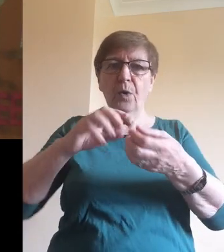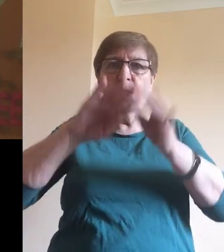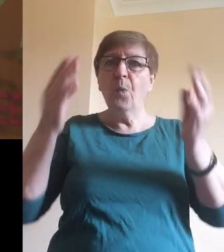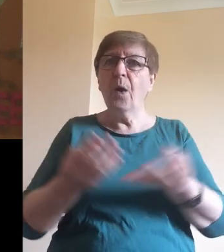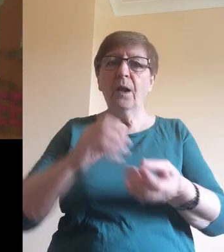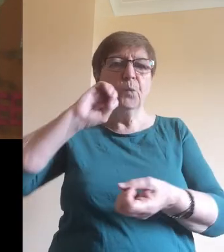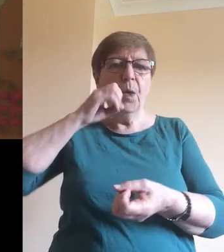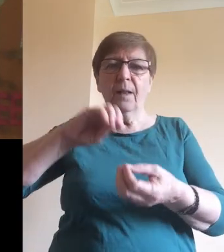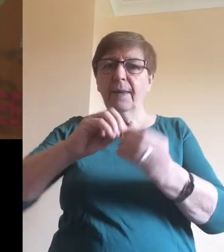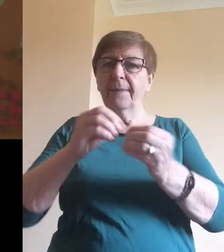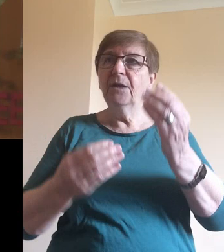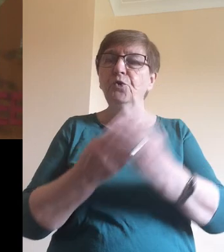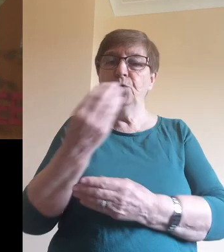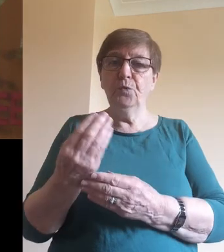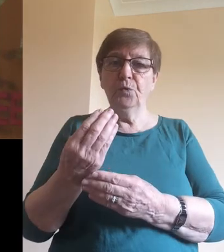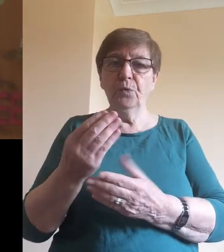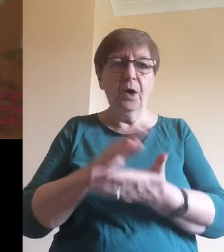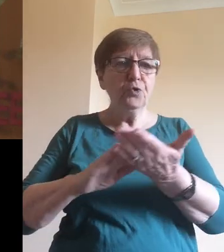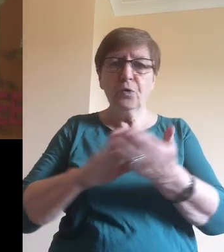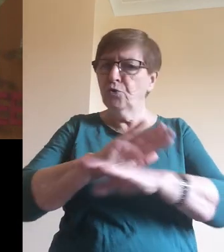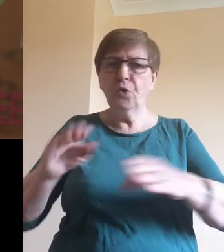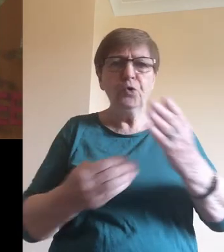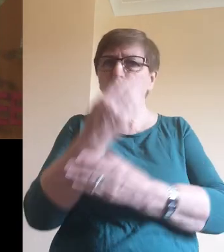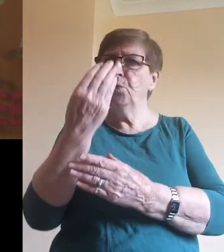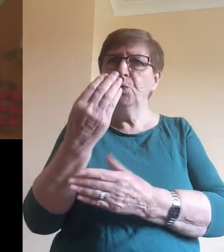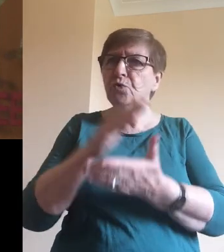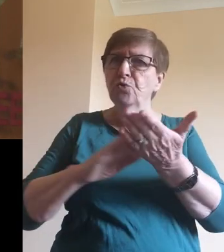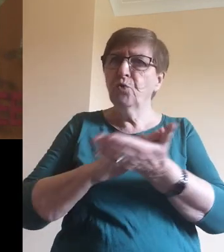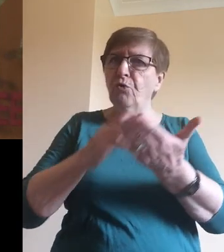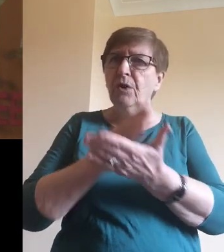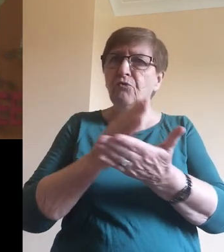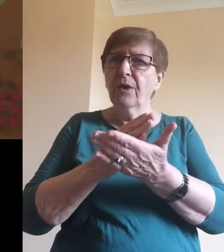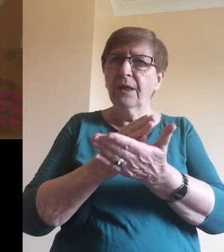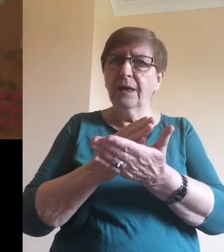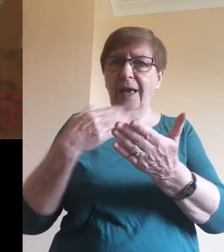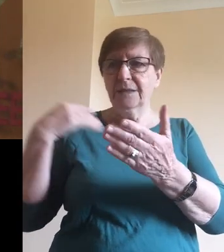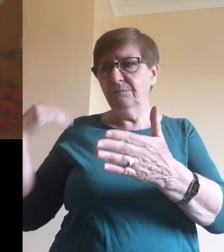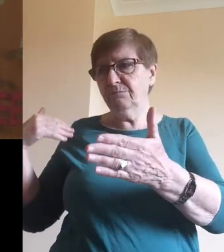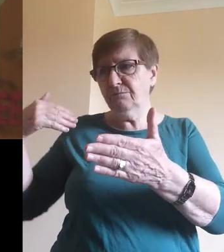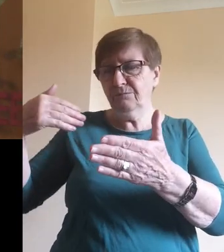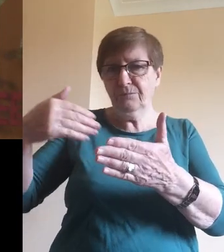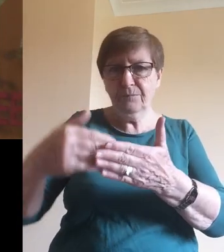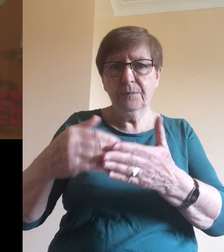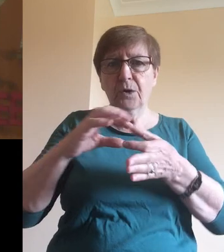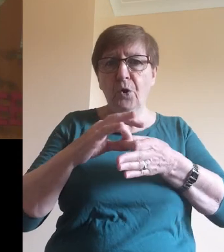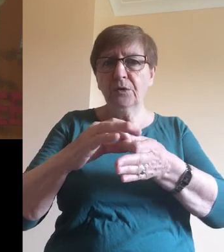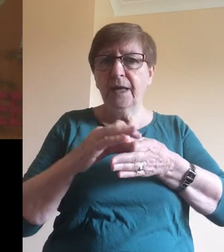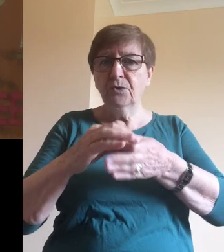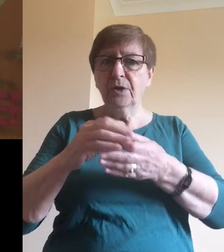renewed. Here is a story that's not a new story, it's picking up on that one story that begins with